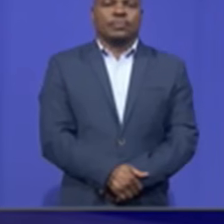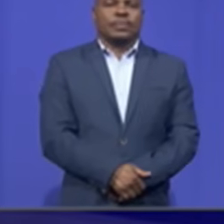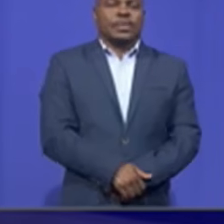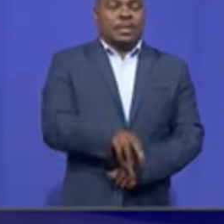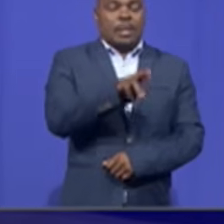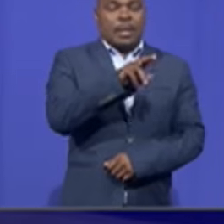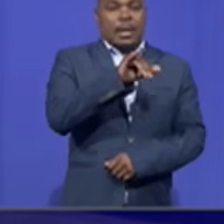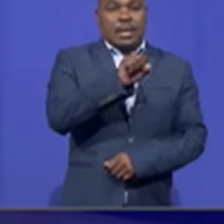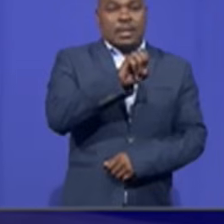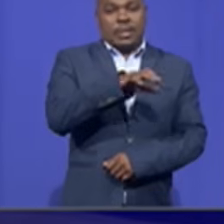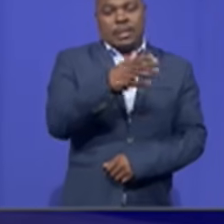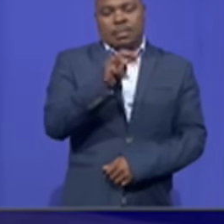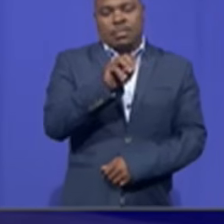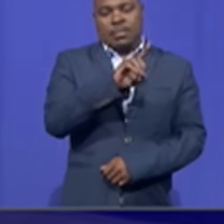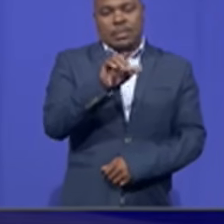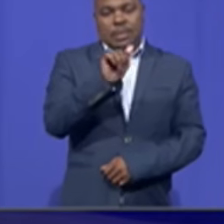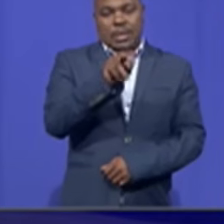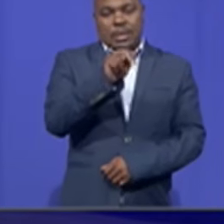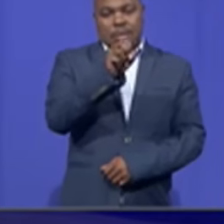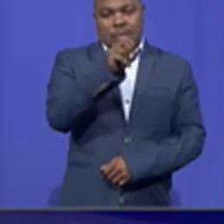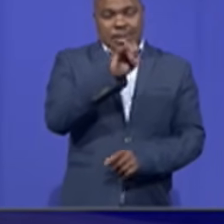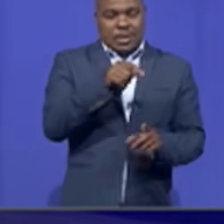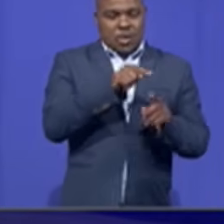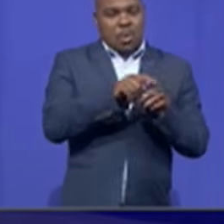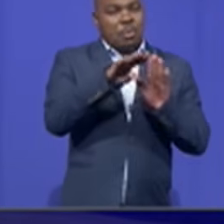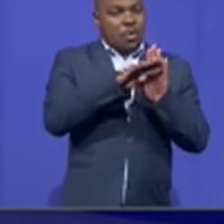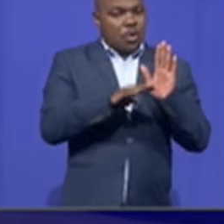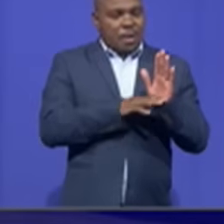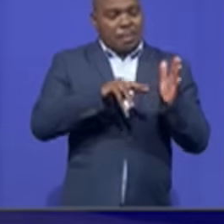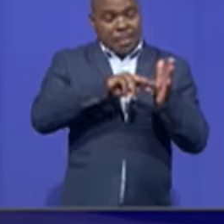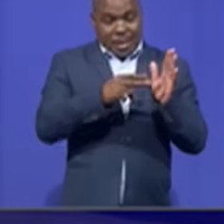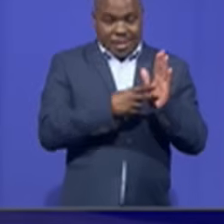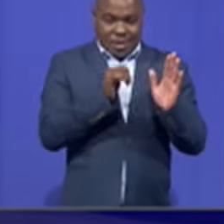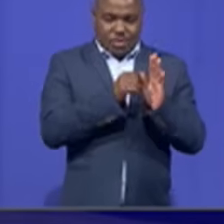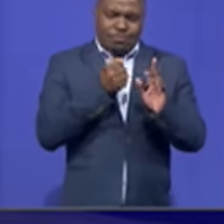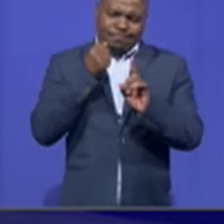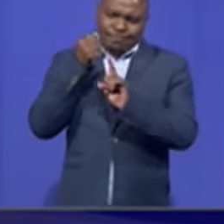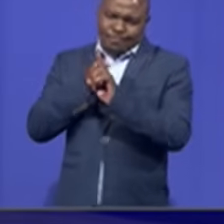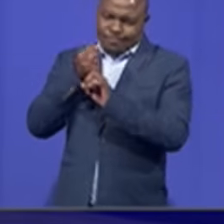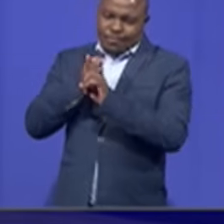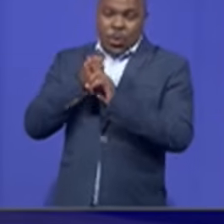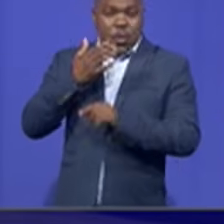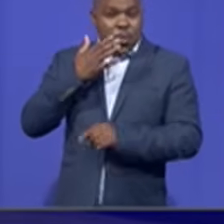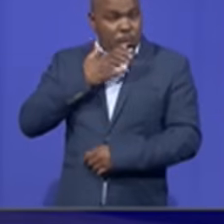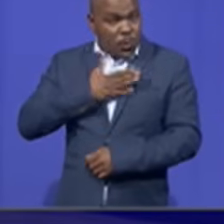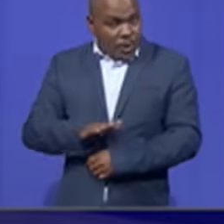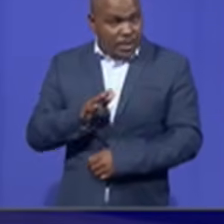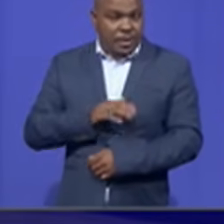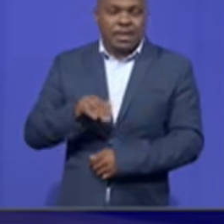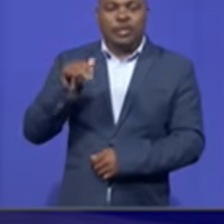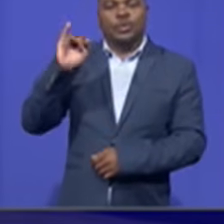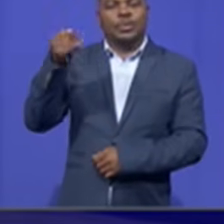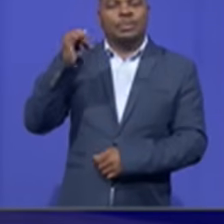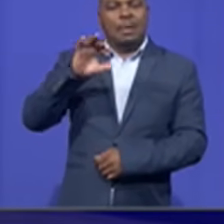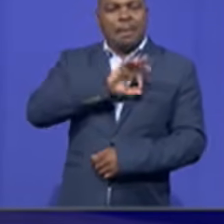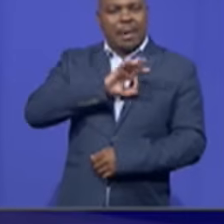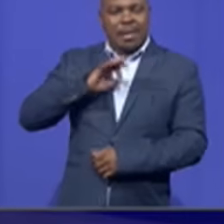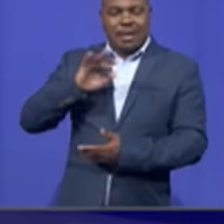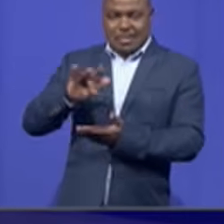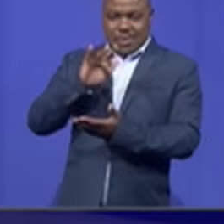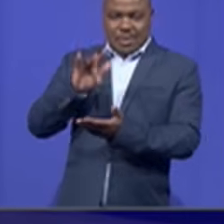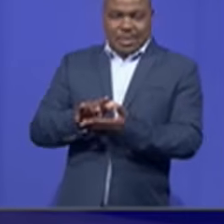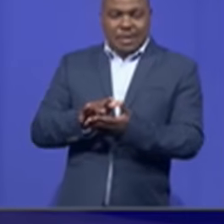Letsholo la Rise Mzansi jaaka le lengwe la maano a lekoko le a dirisang go lwela setilo se se kwa godimo mo masepaleng wa